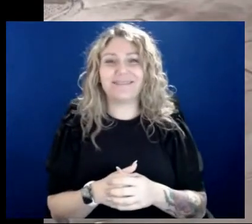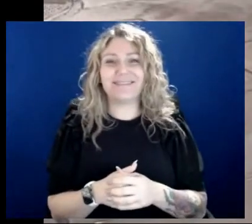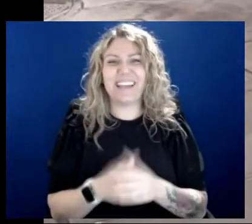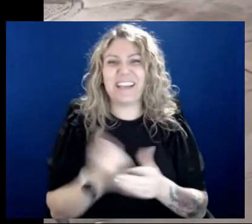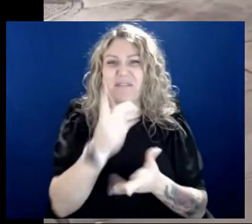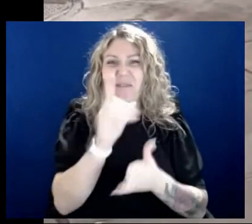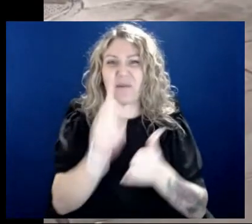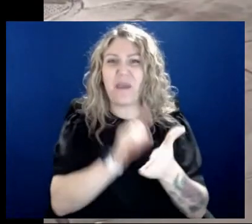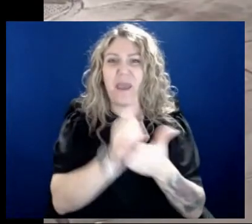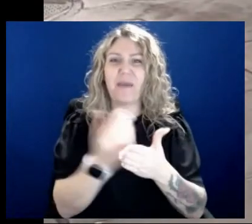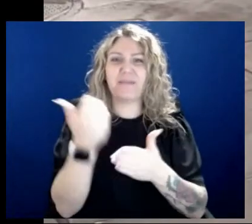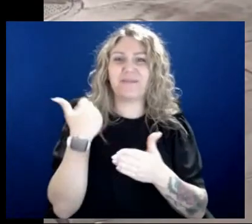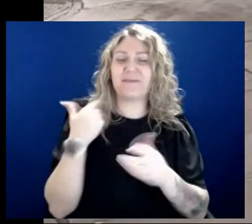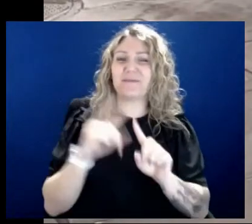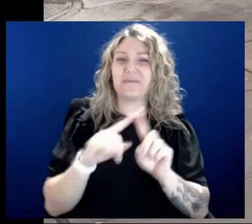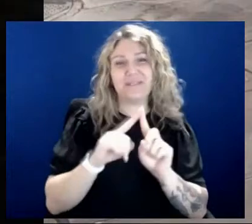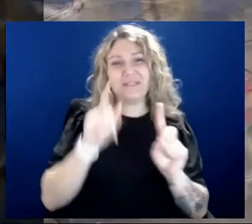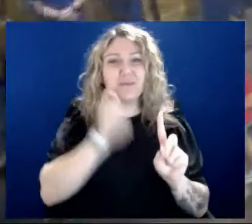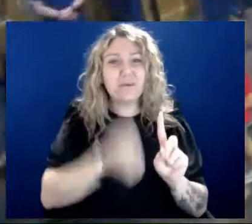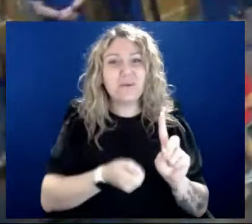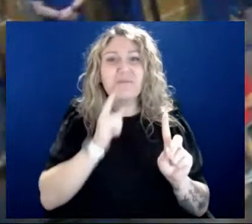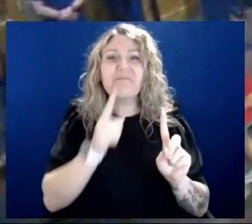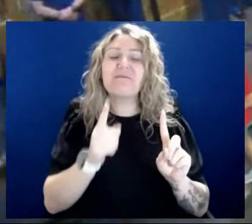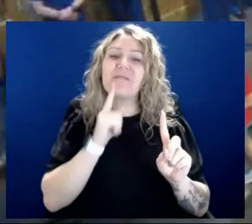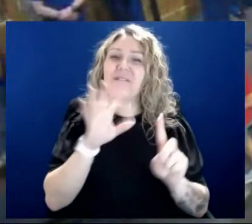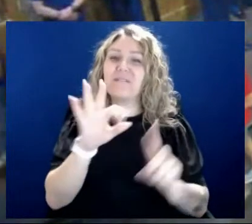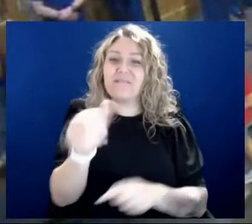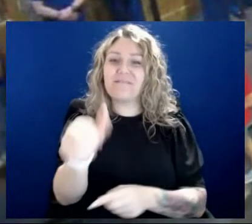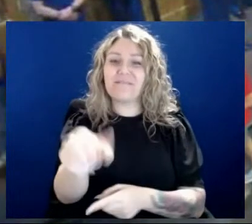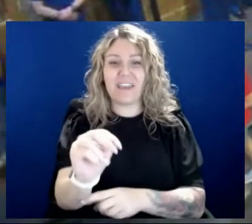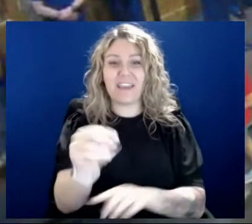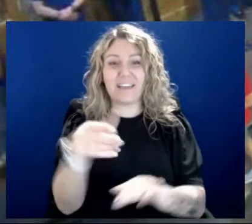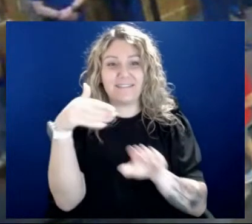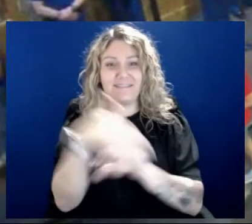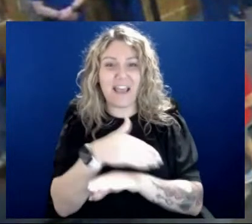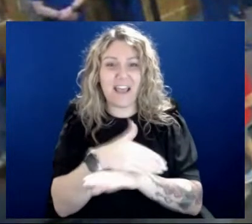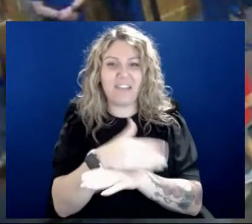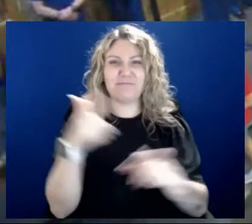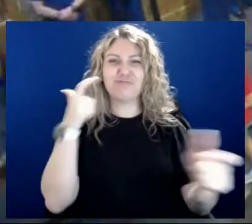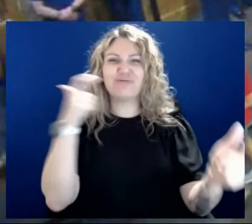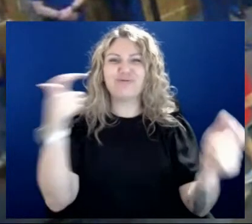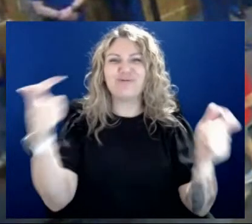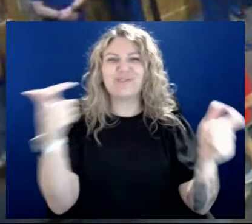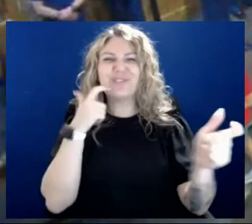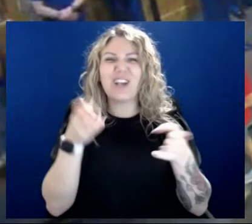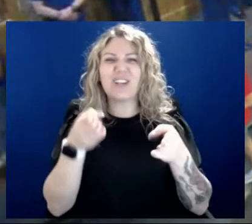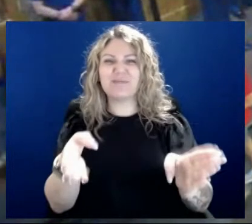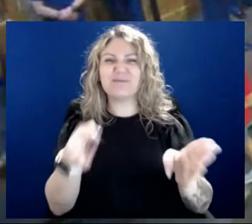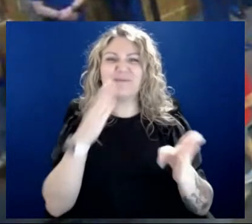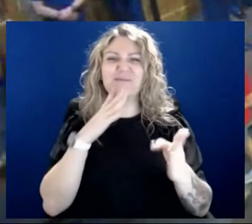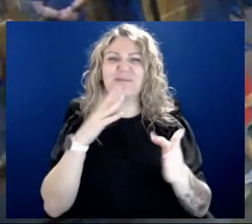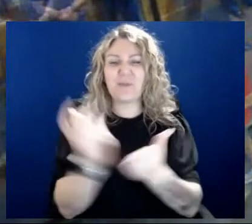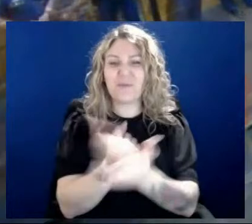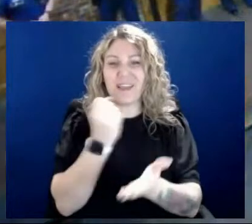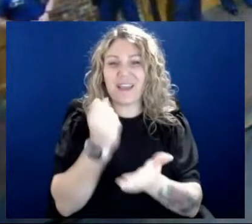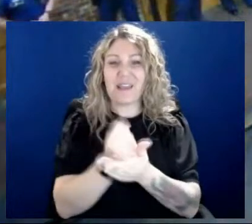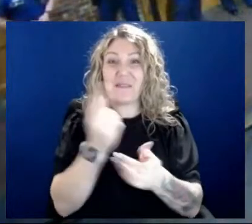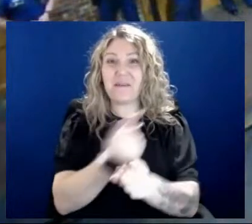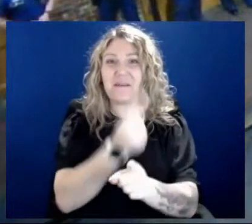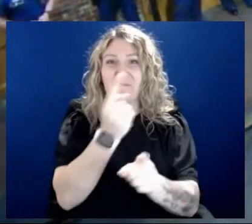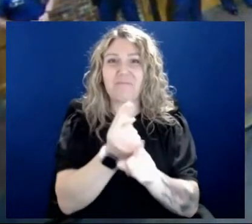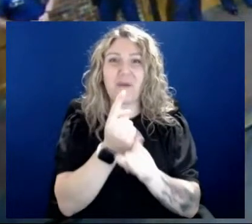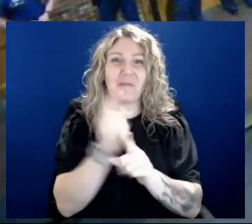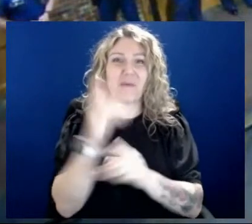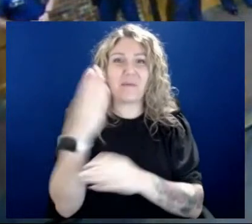but very, very cool. Fans hit Bourbon Street right after the big win, though. A lot of blue outside those bars, the right kind of blue. Photos were taken by EarthCam